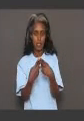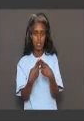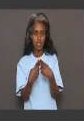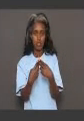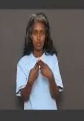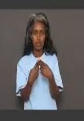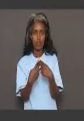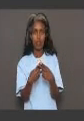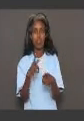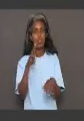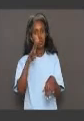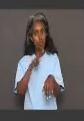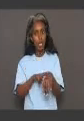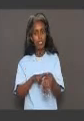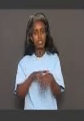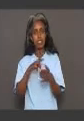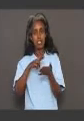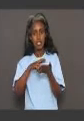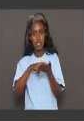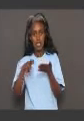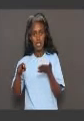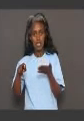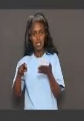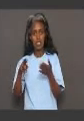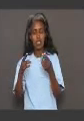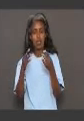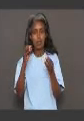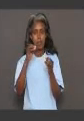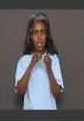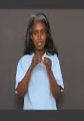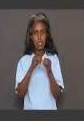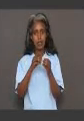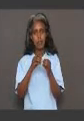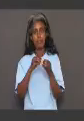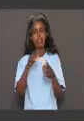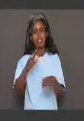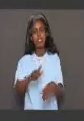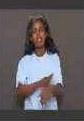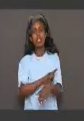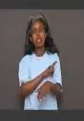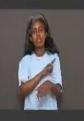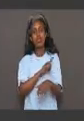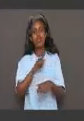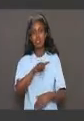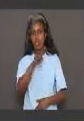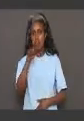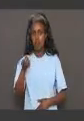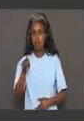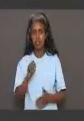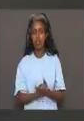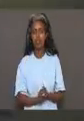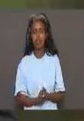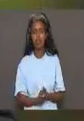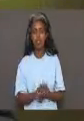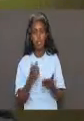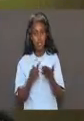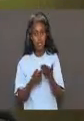a multiplication of twice the radius plus the length of the